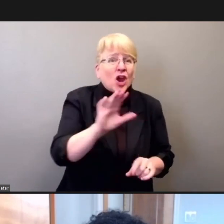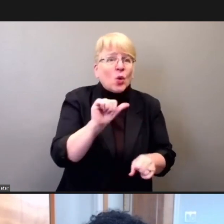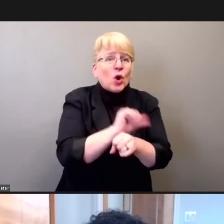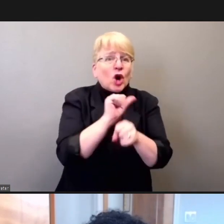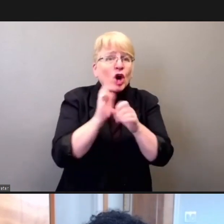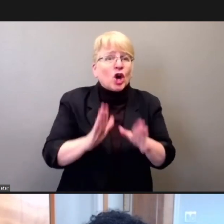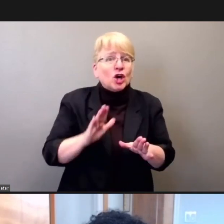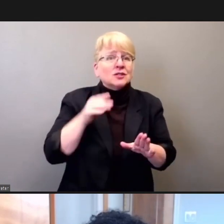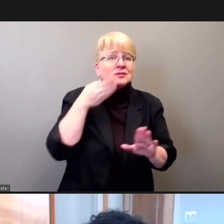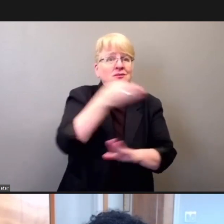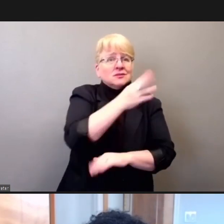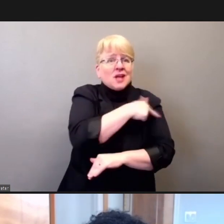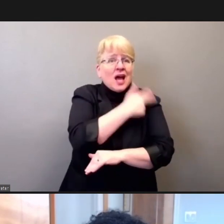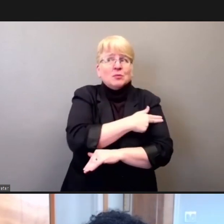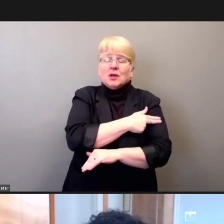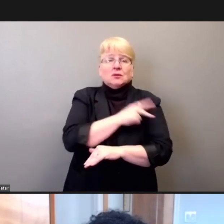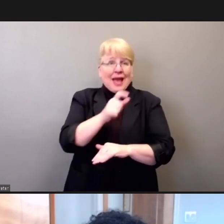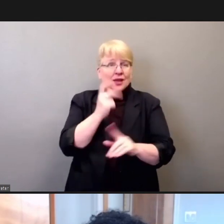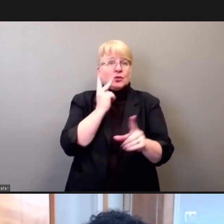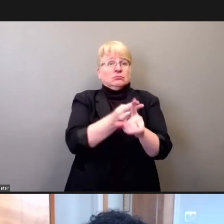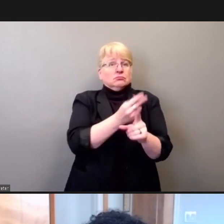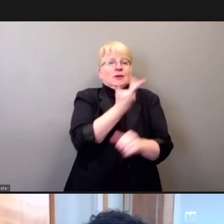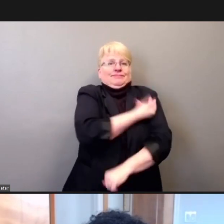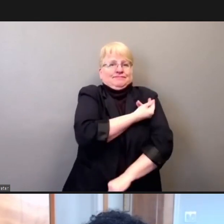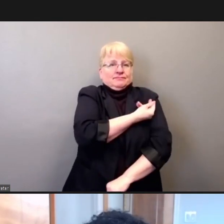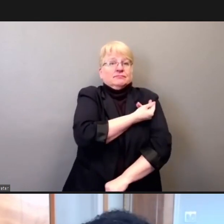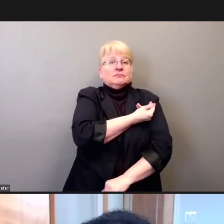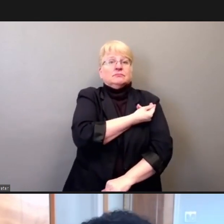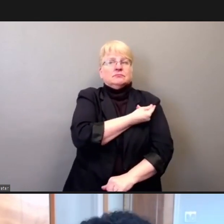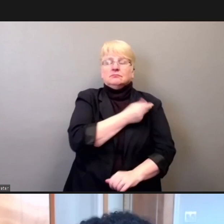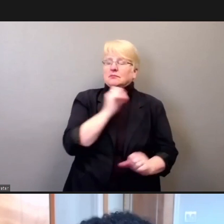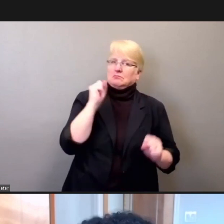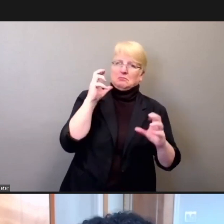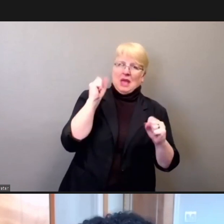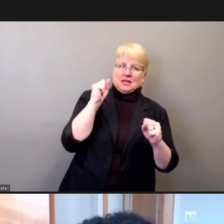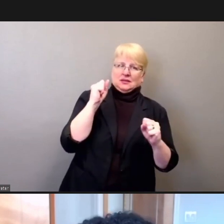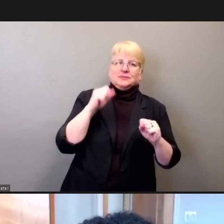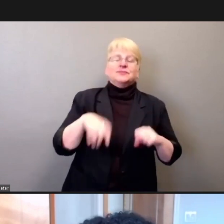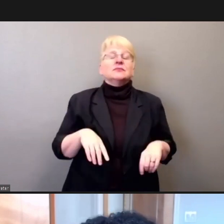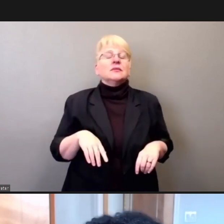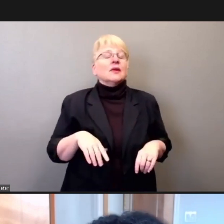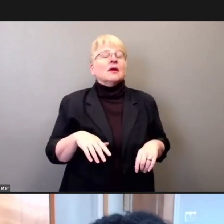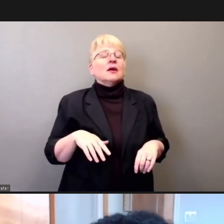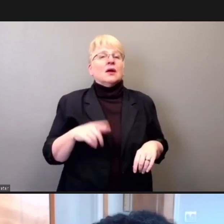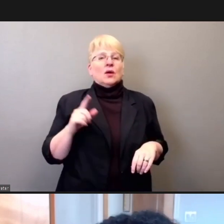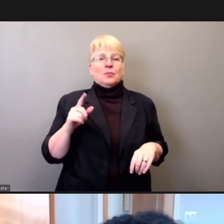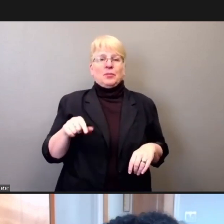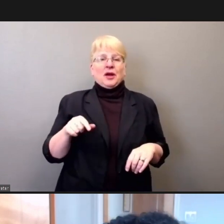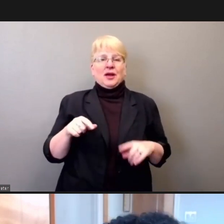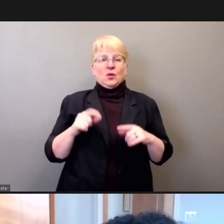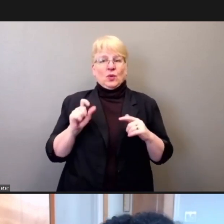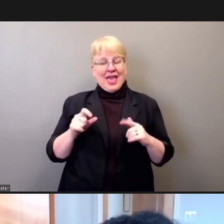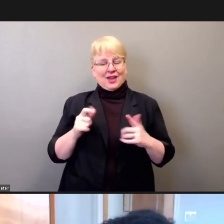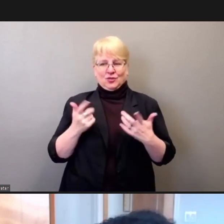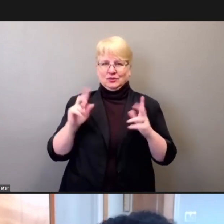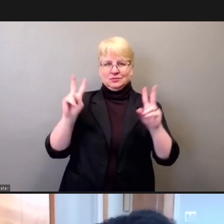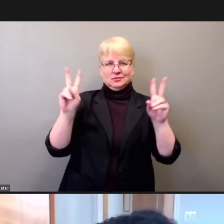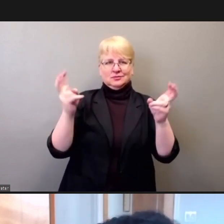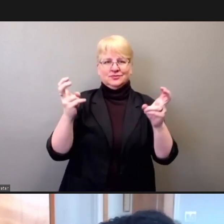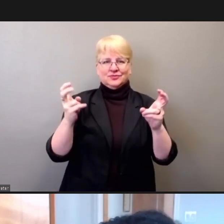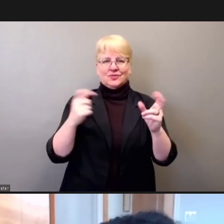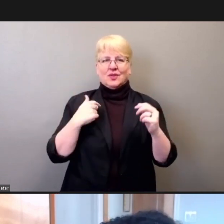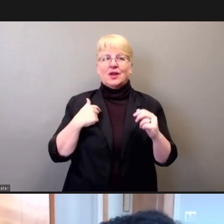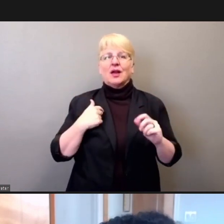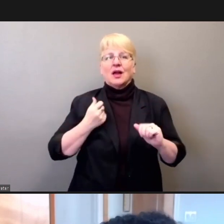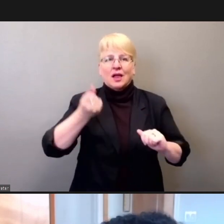did an amazing job. But we've been really firm about getting our arms around, you got to